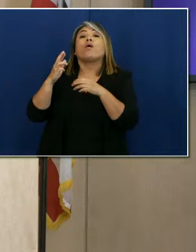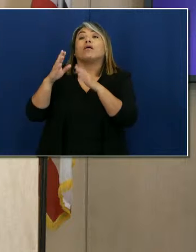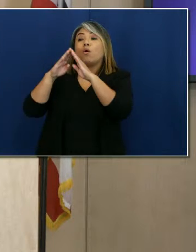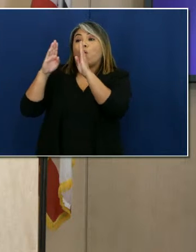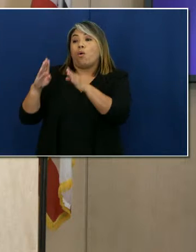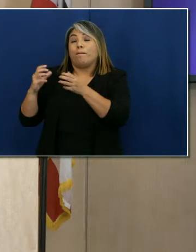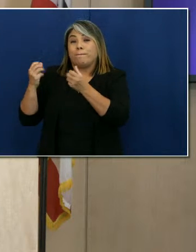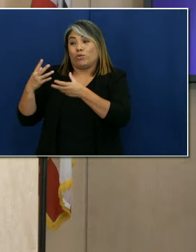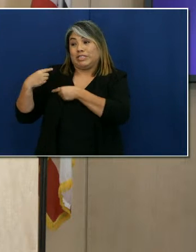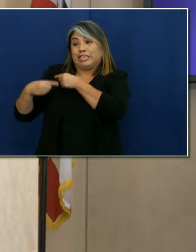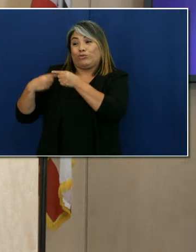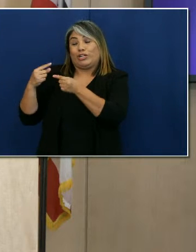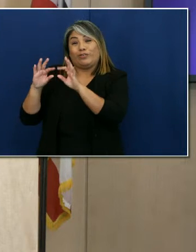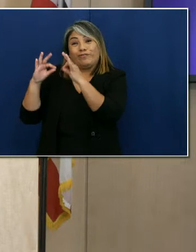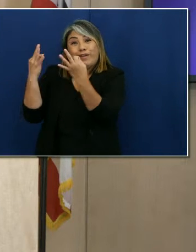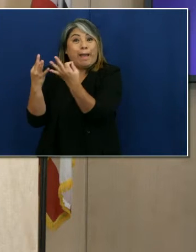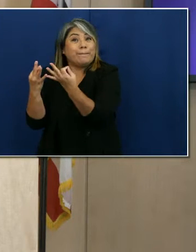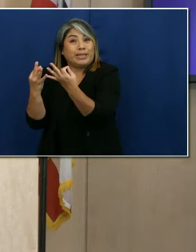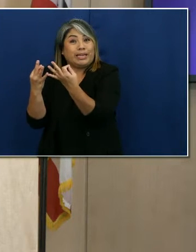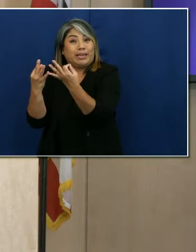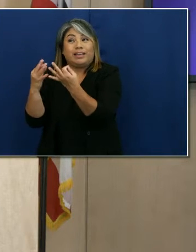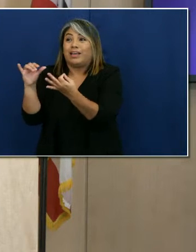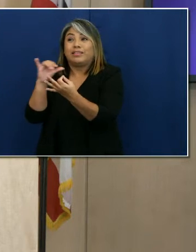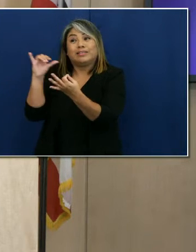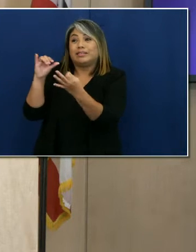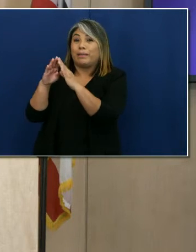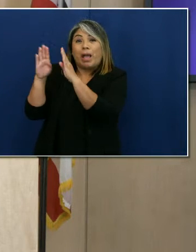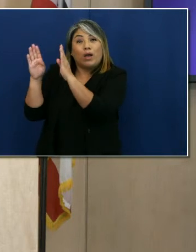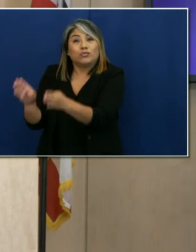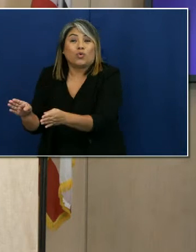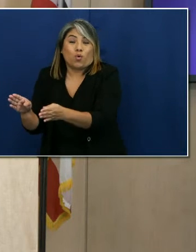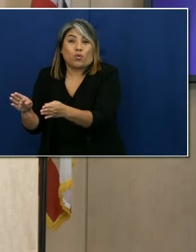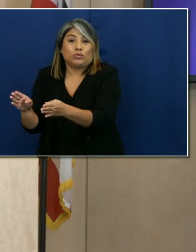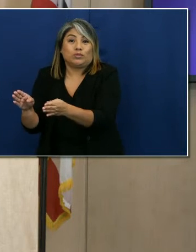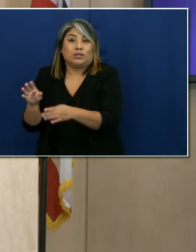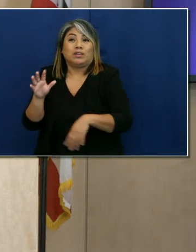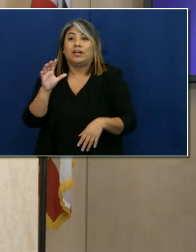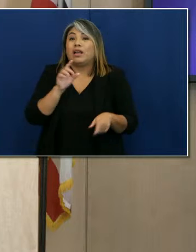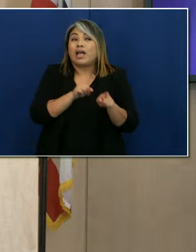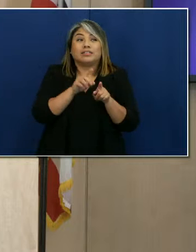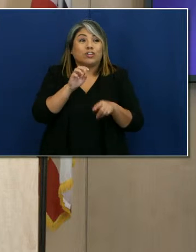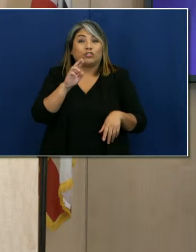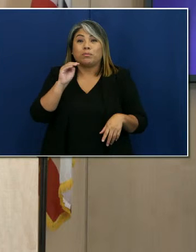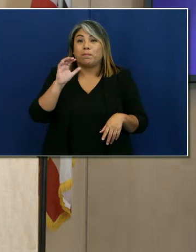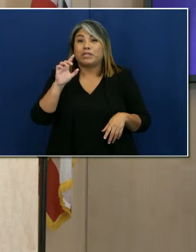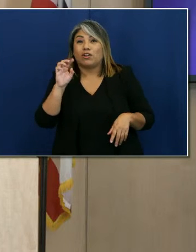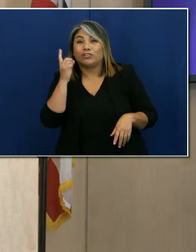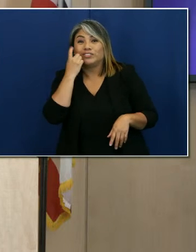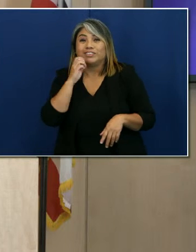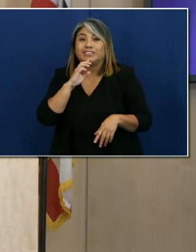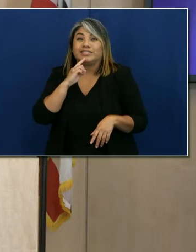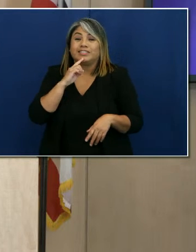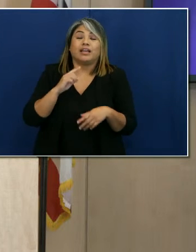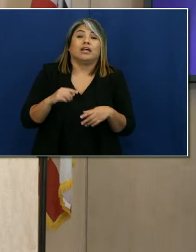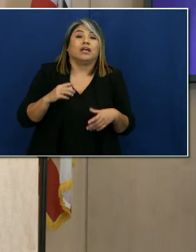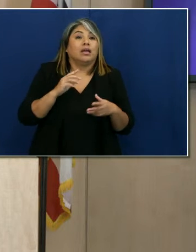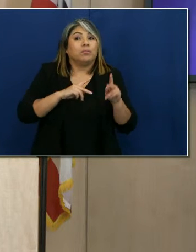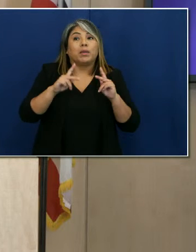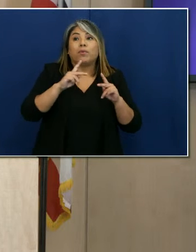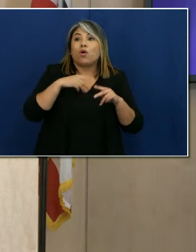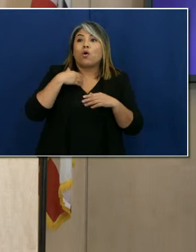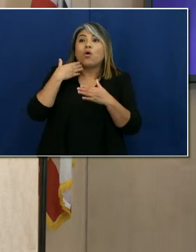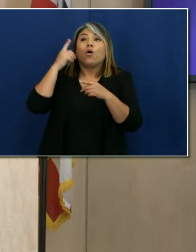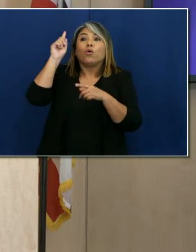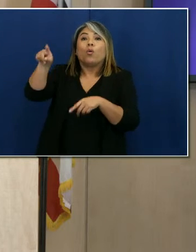multi-generational family members living in the same household. As Dr. McDonald stated, people getting to their jobs,